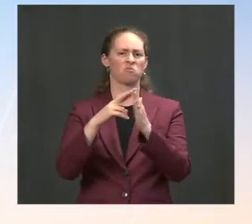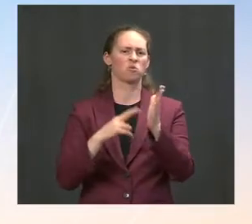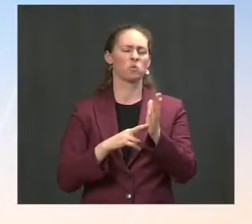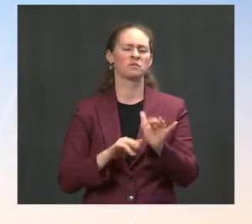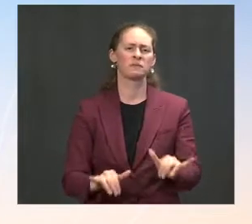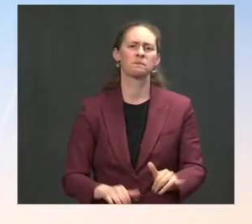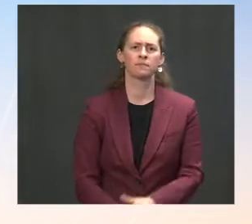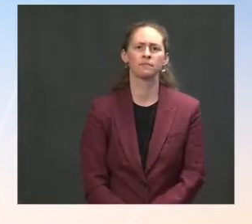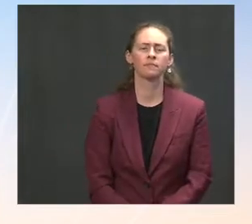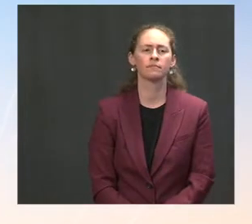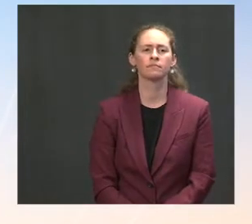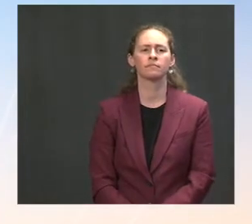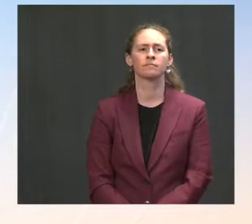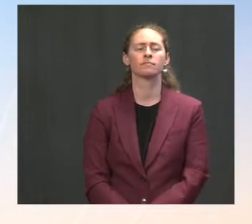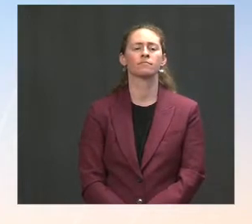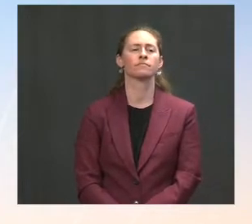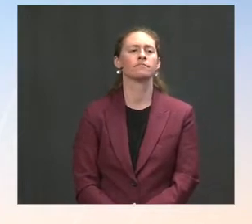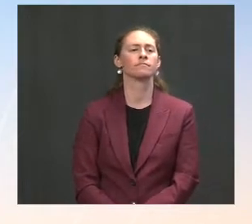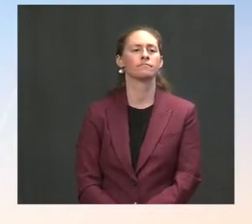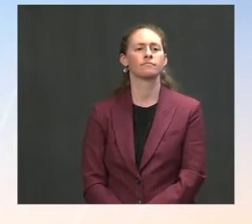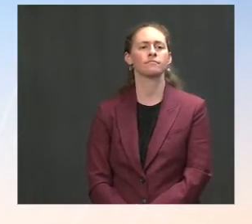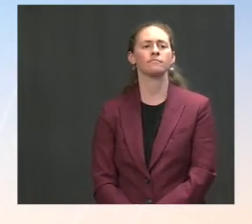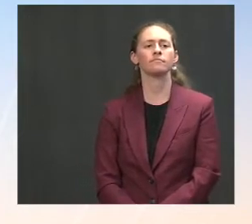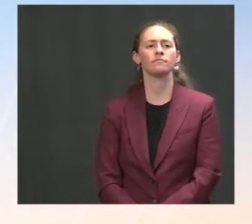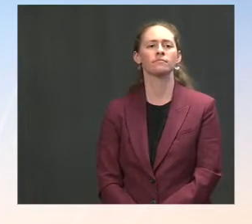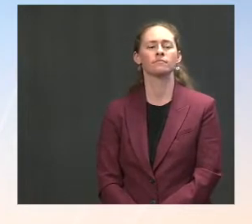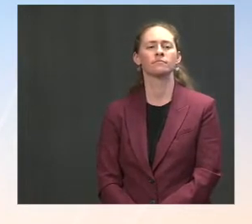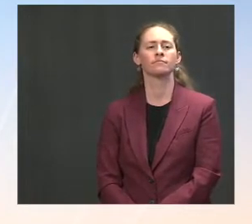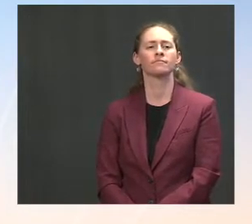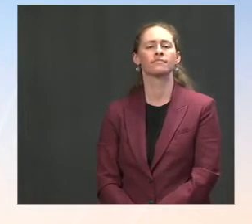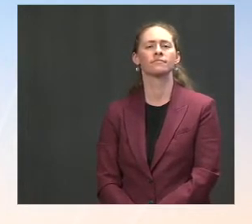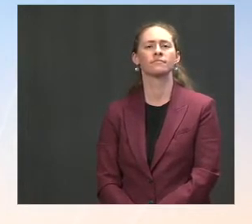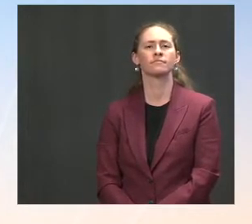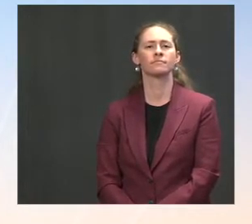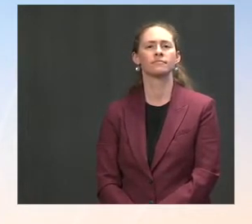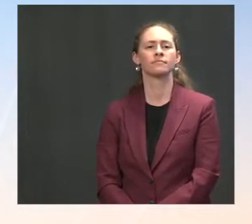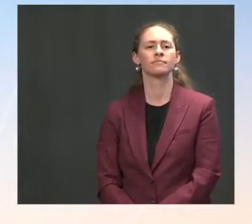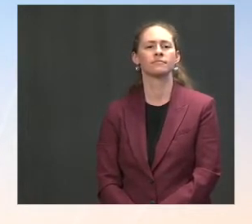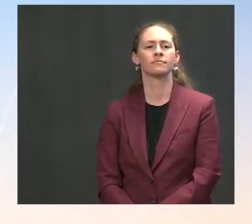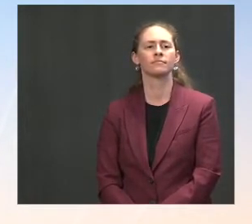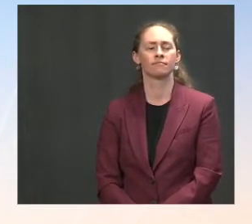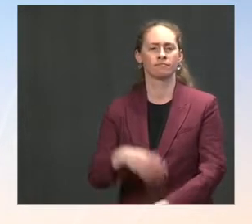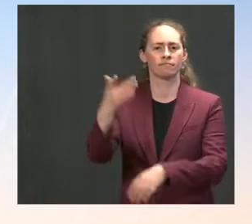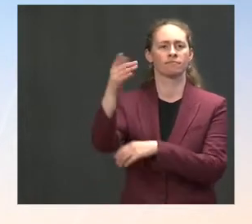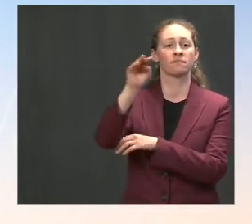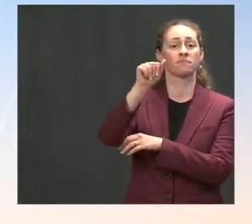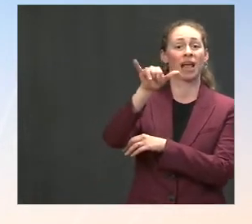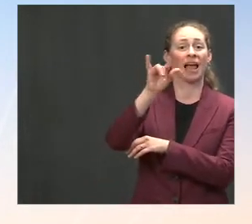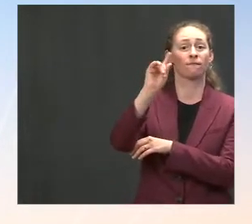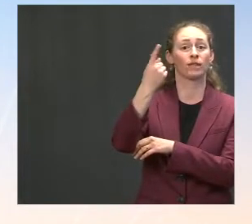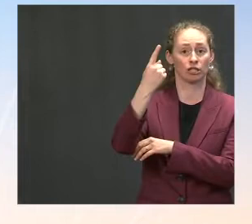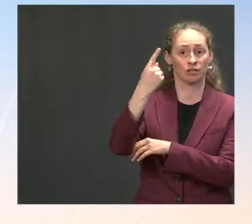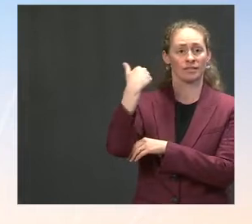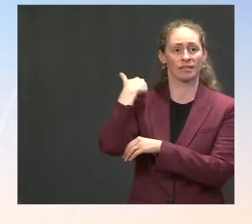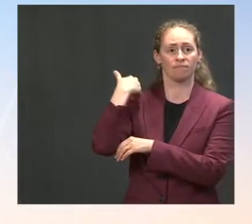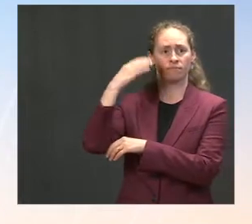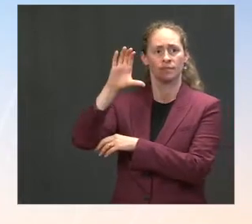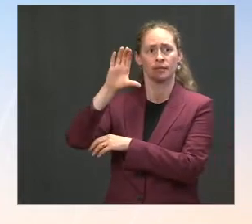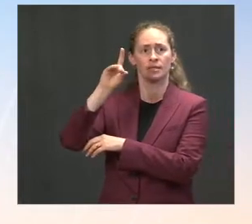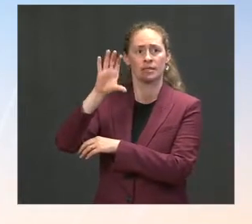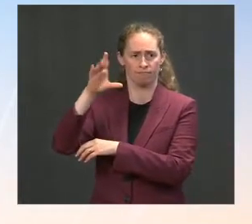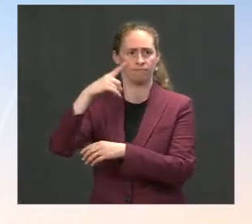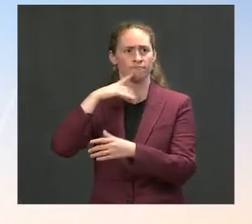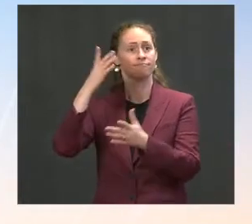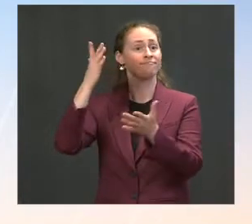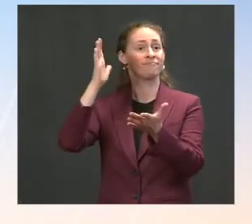ask about the CDC Sure. tracking because, and you gave us some information Yeah. just now, but as of May 1st, they stopped tracking breakthrough cases that did not